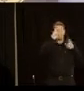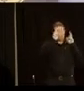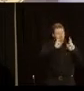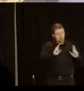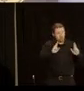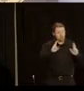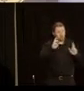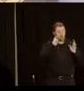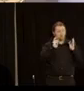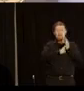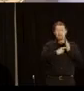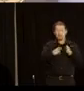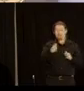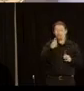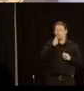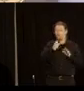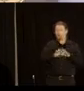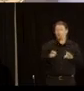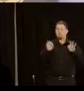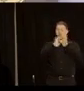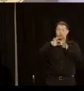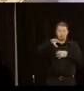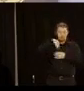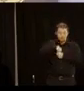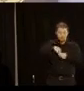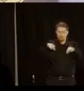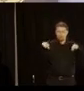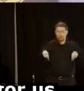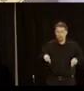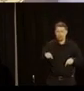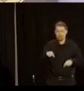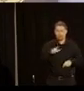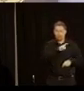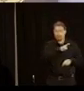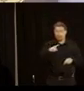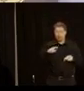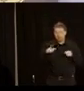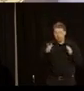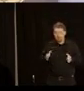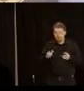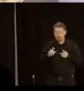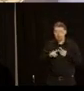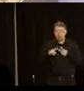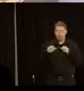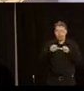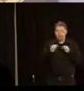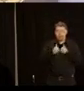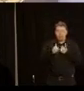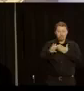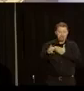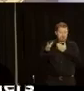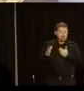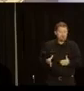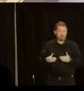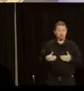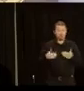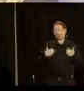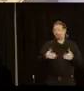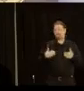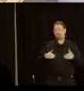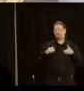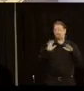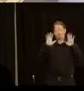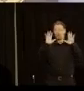the stakeholders that are here. Like I said, our legislators, our agency heads, and the work that's being done by